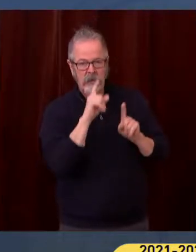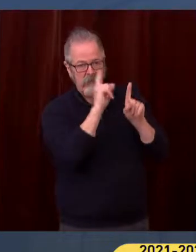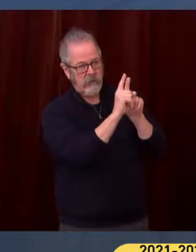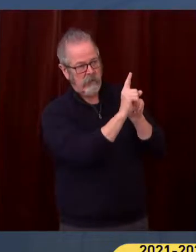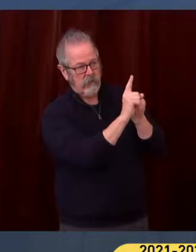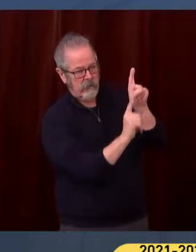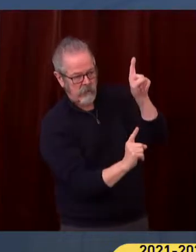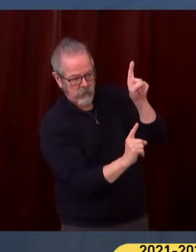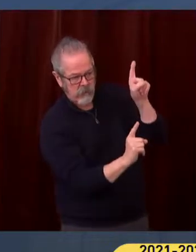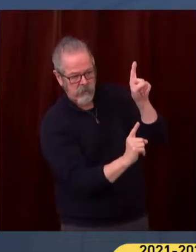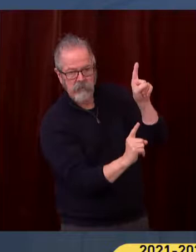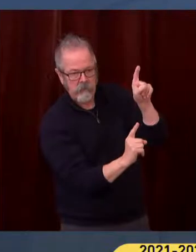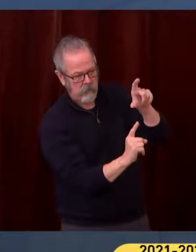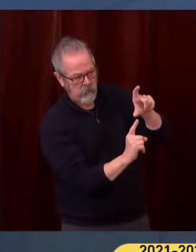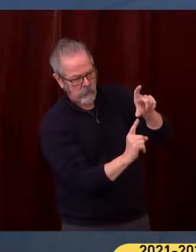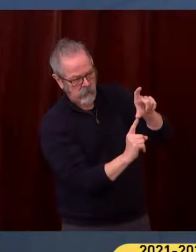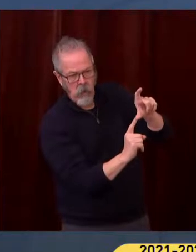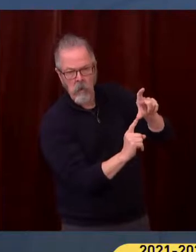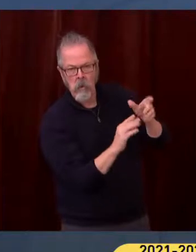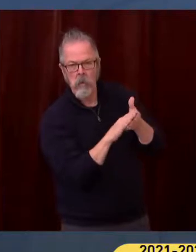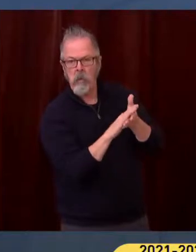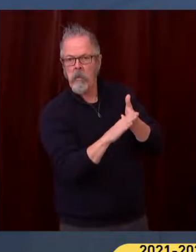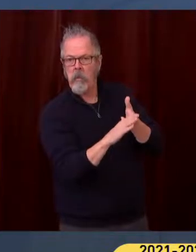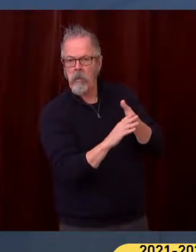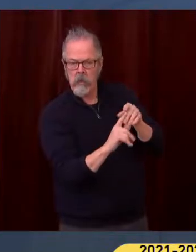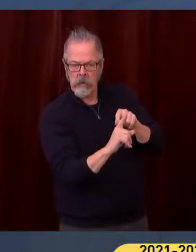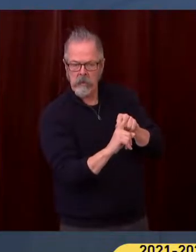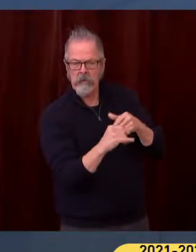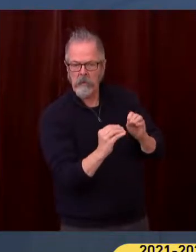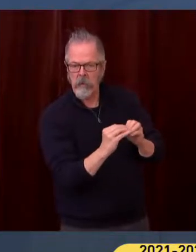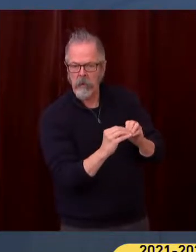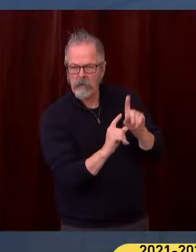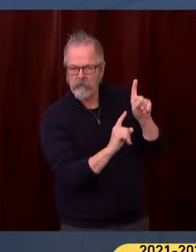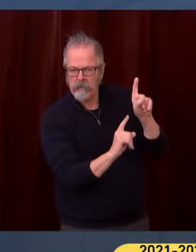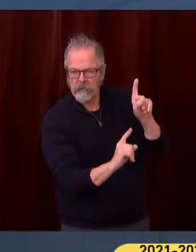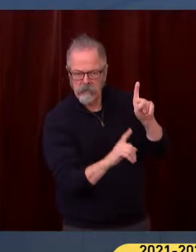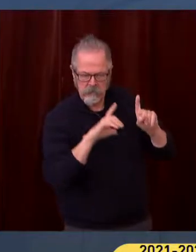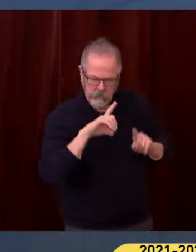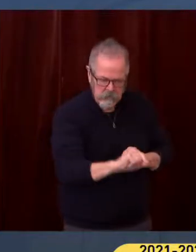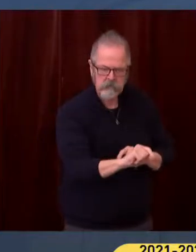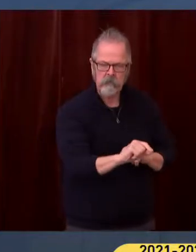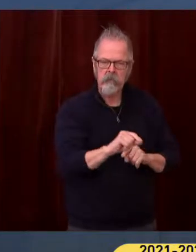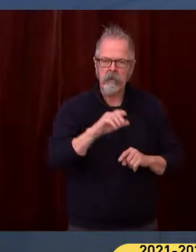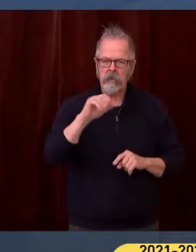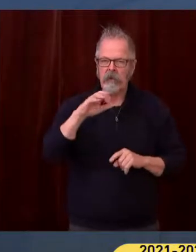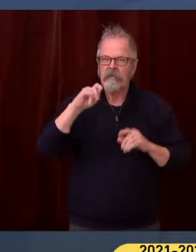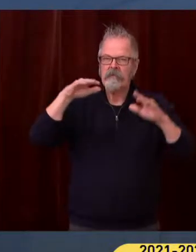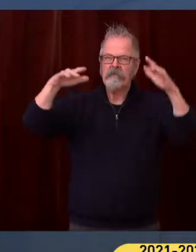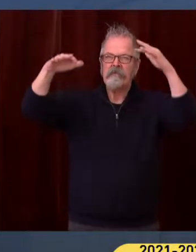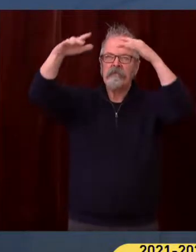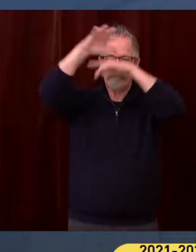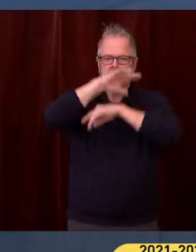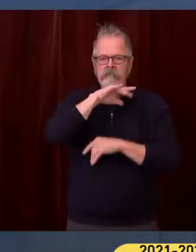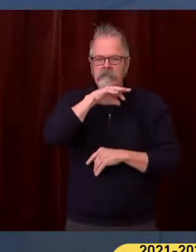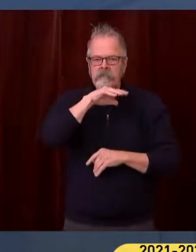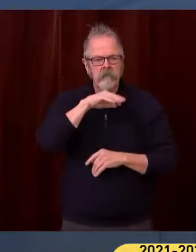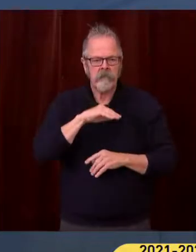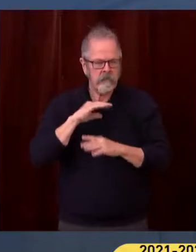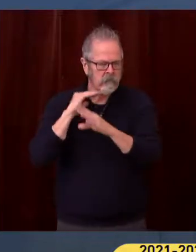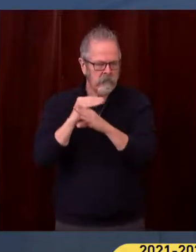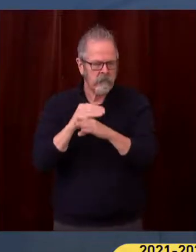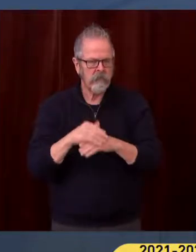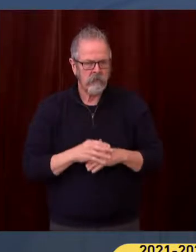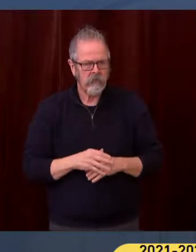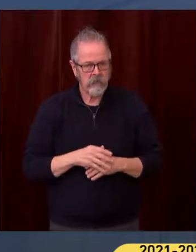meaningful and absolutely necessary if we're going to maintain a healthy Washington state in the decades to come.